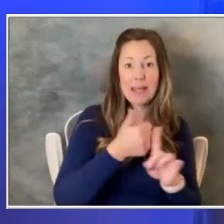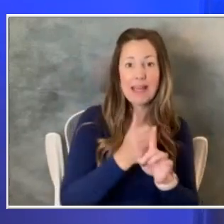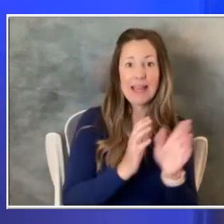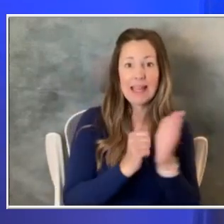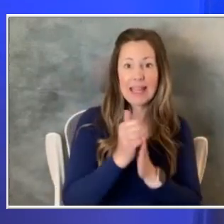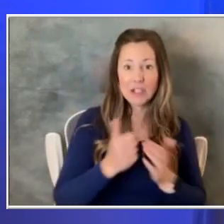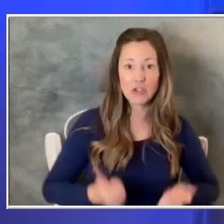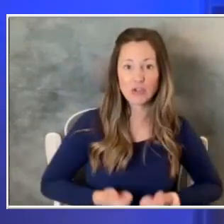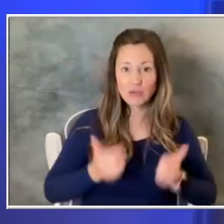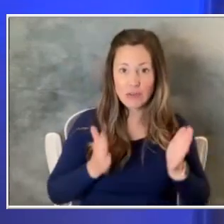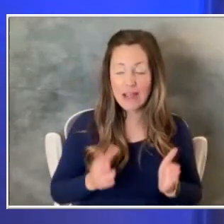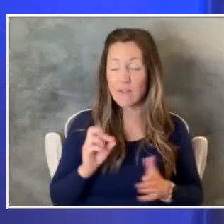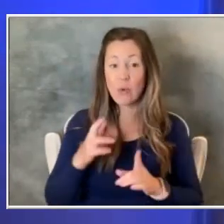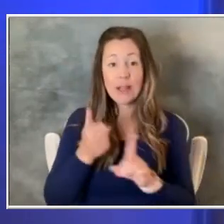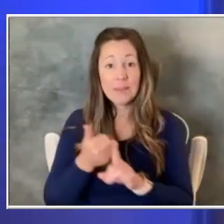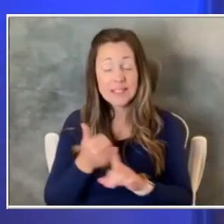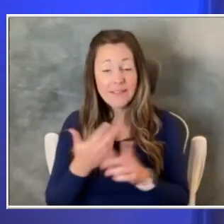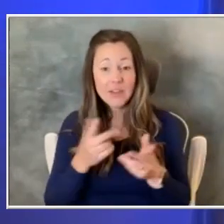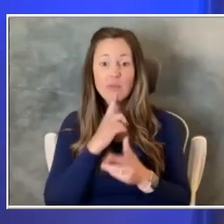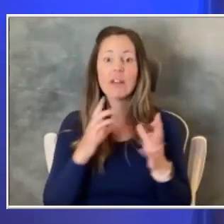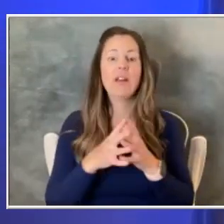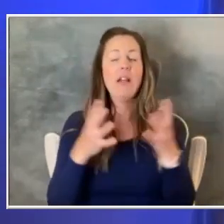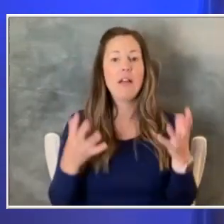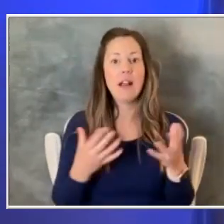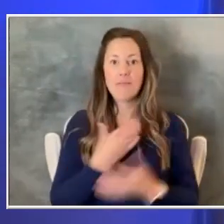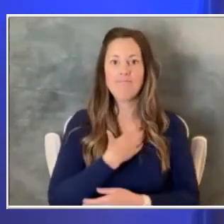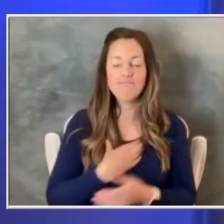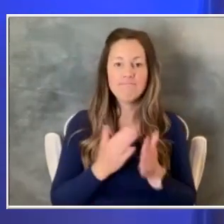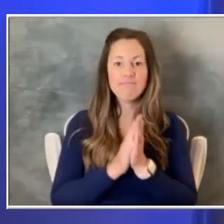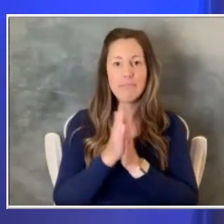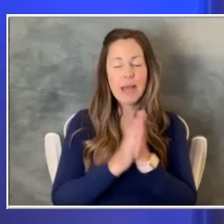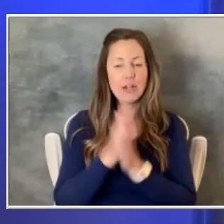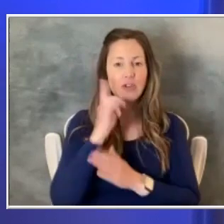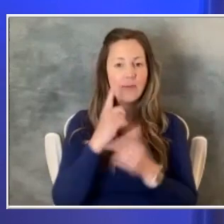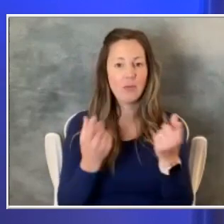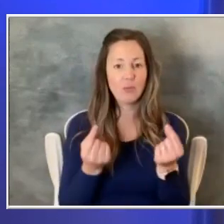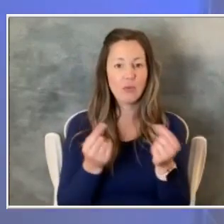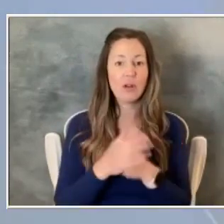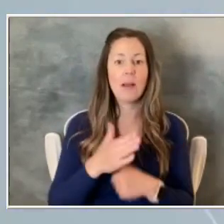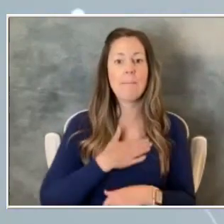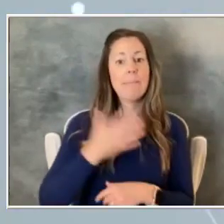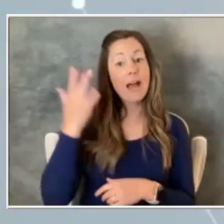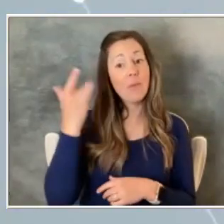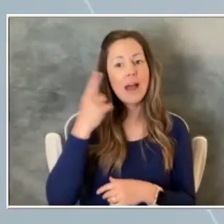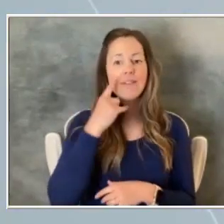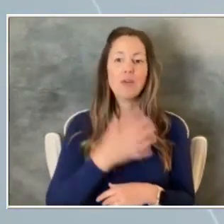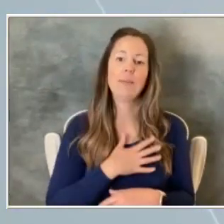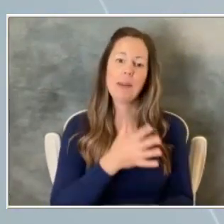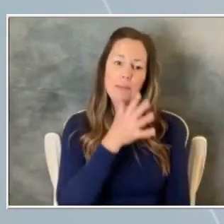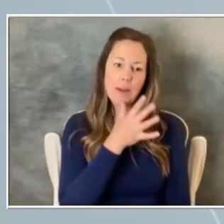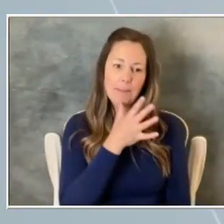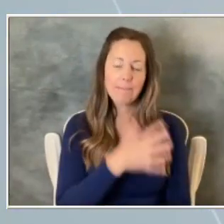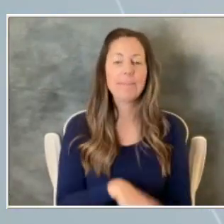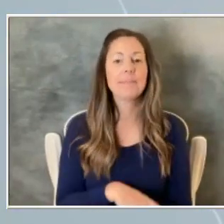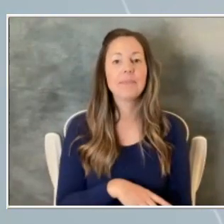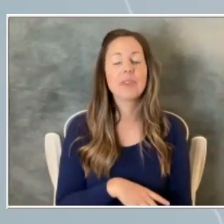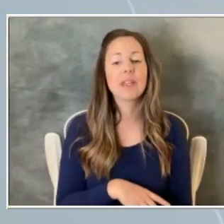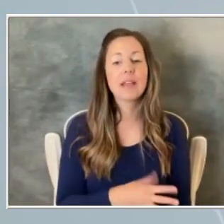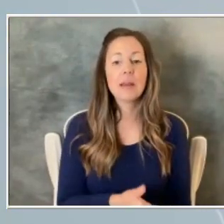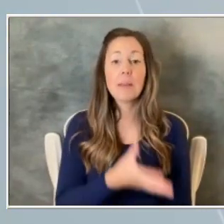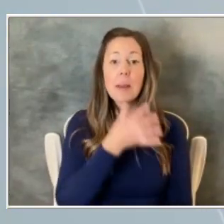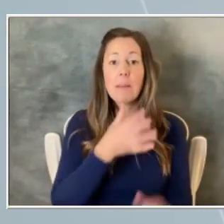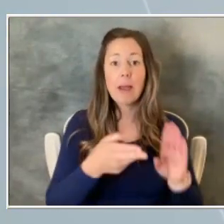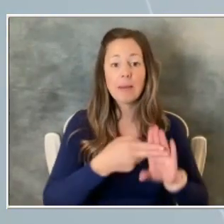And so it brings a lot of passion to what we're doing. And my why is for my mom. My mom was diagnosed